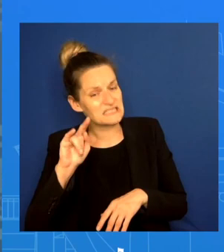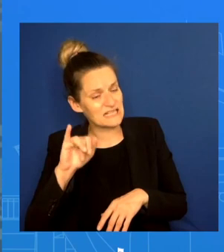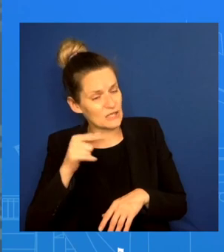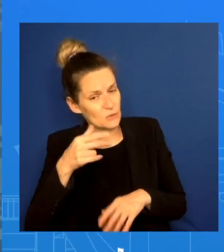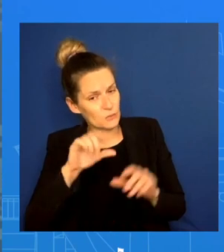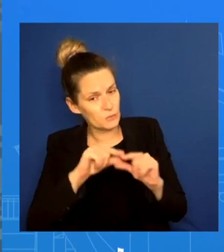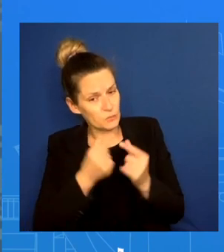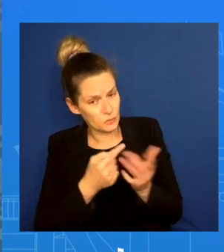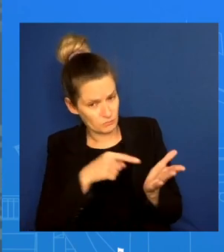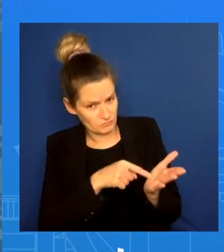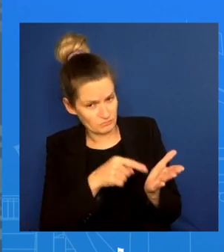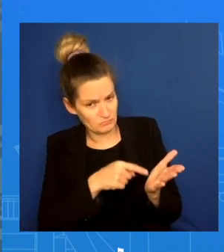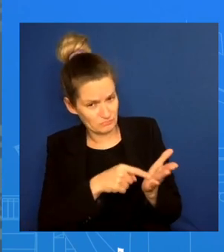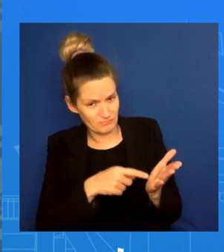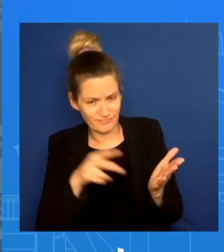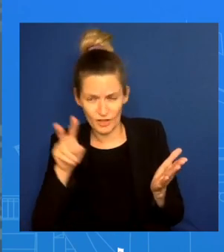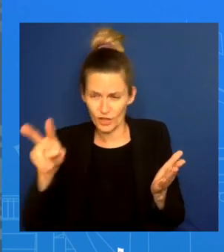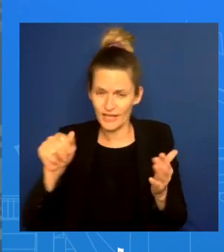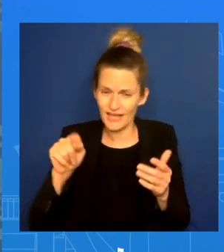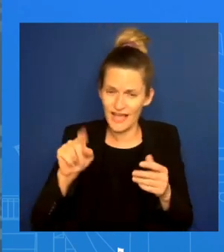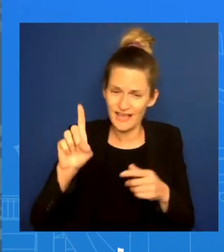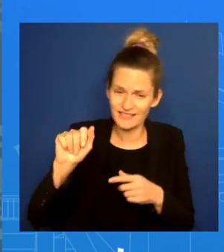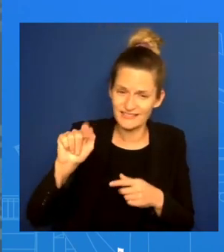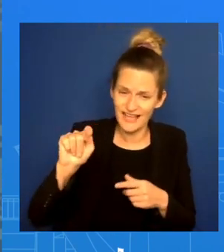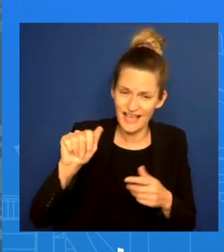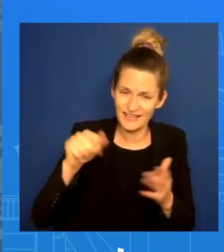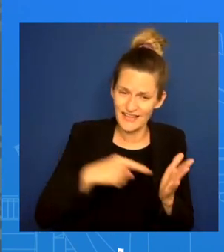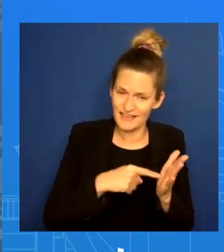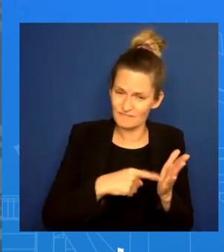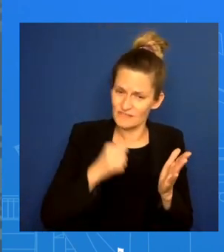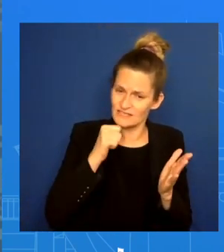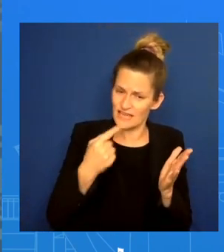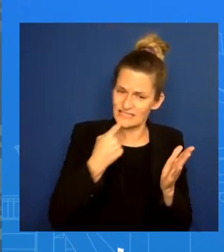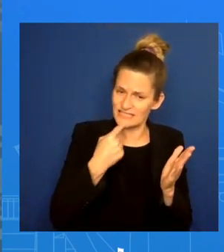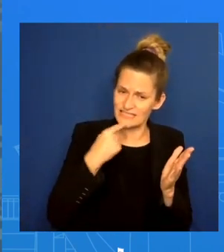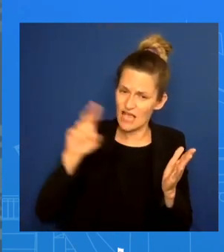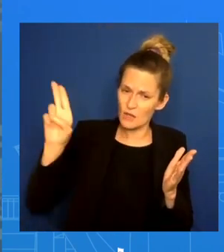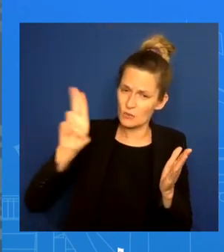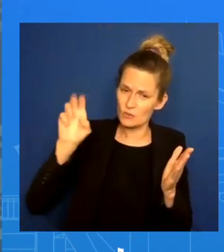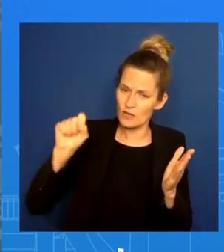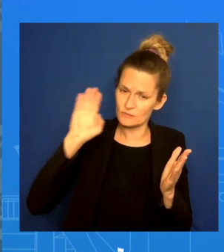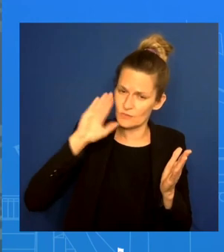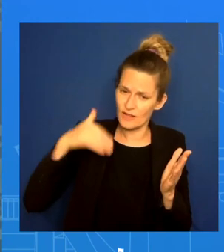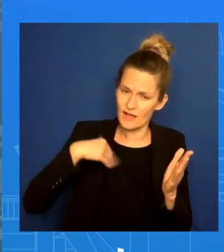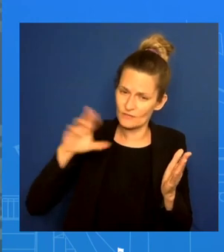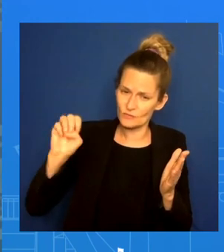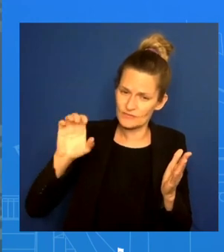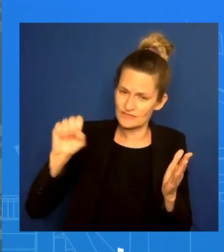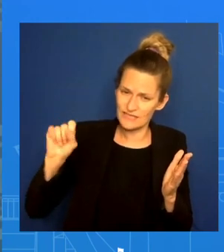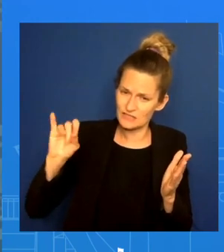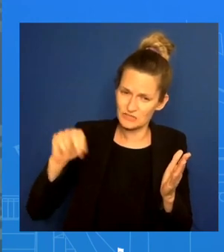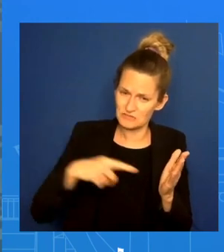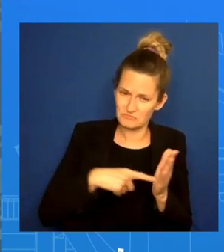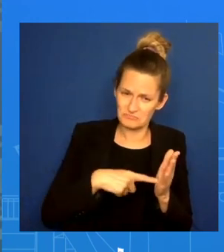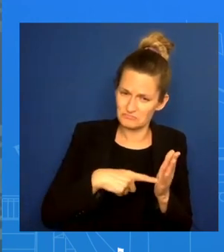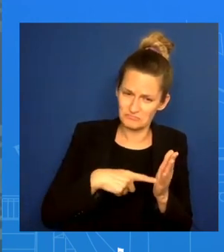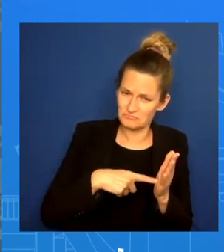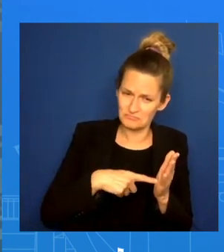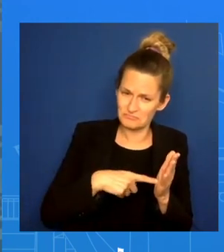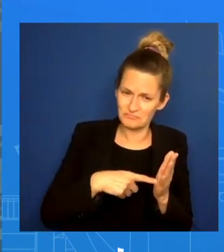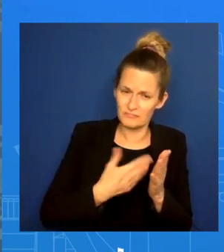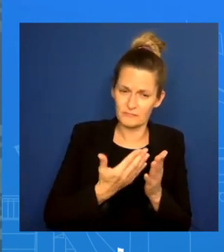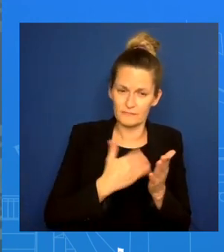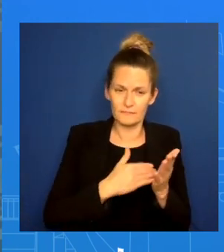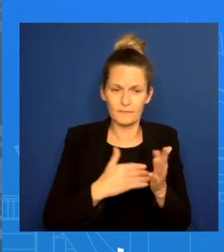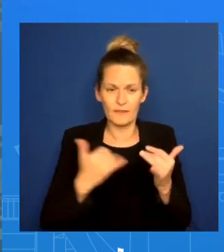the cusp of a recession. Moody's Analytics, Mark Zandi, I still have no recession in my forecast. And